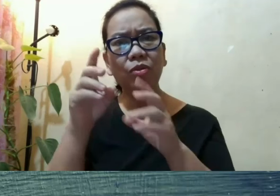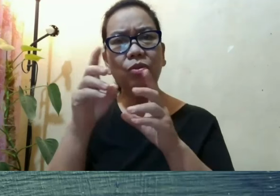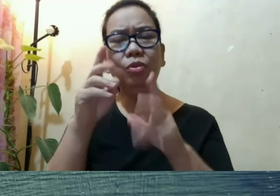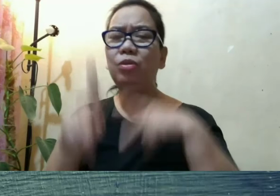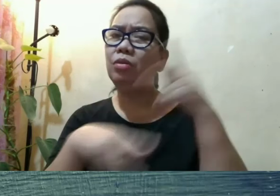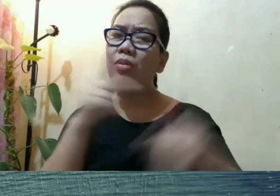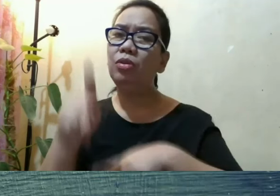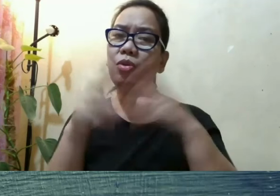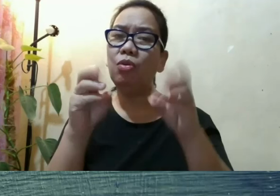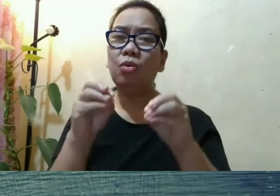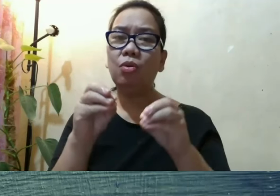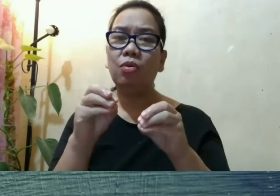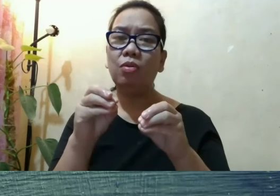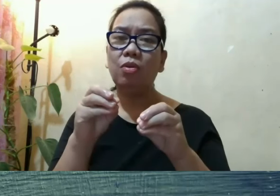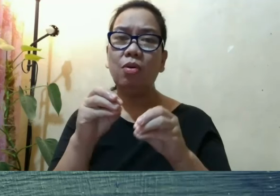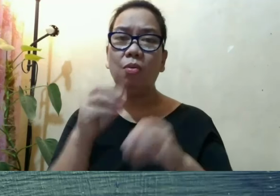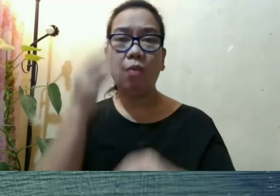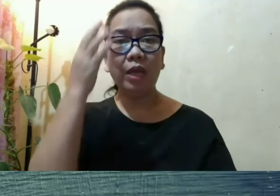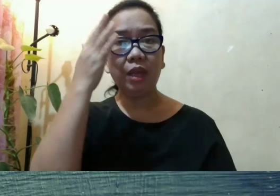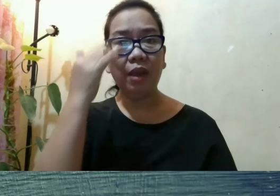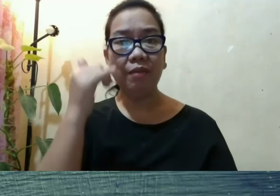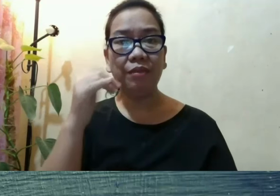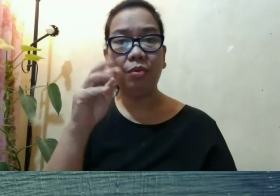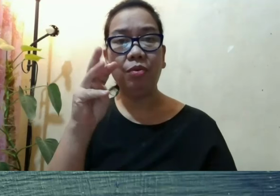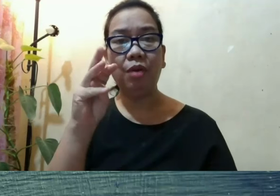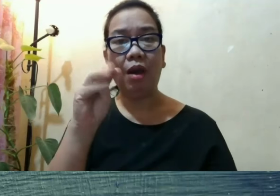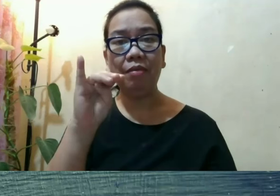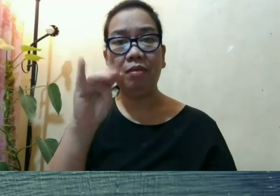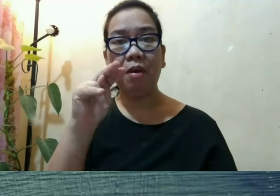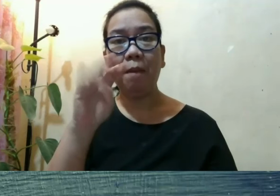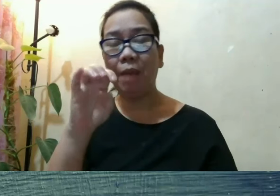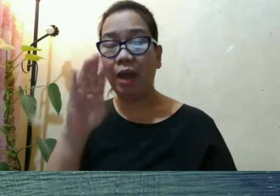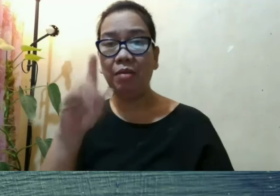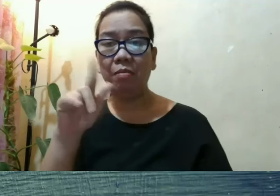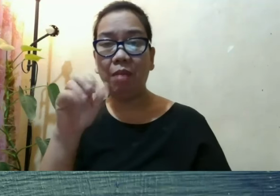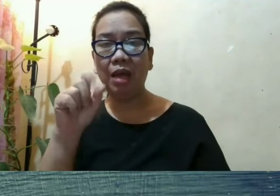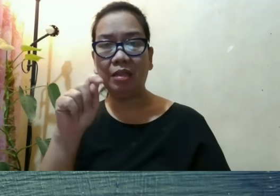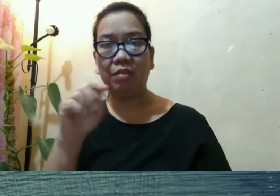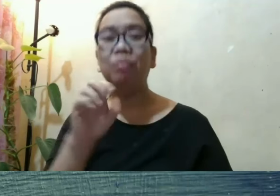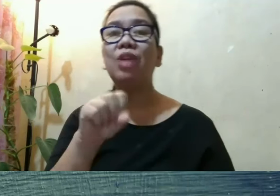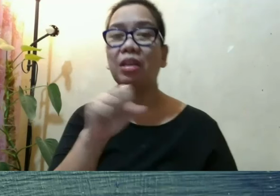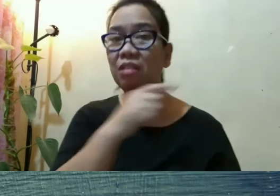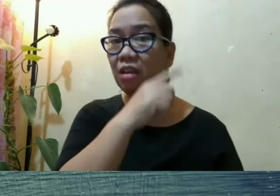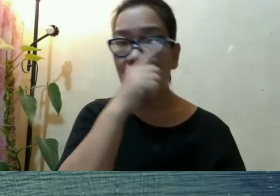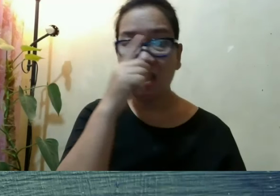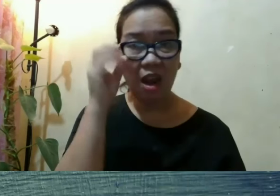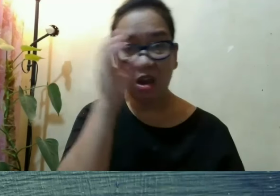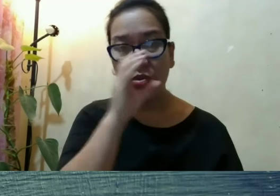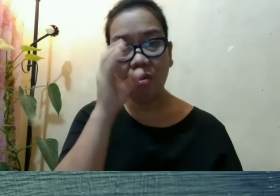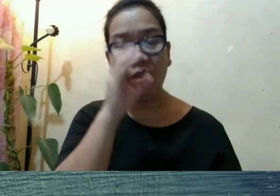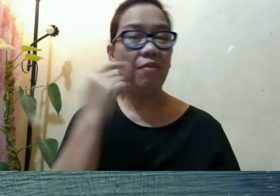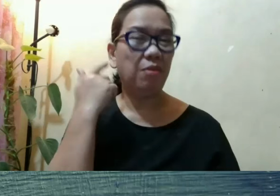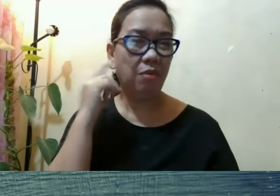people do? Why they have to have mine blast? Yes, they